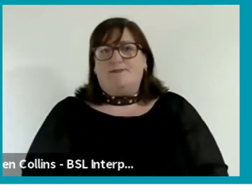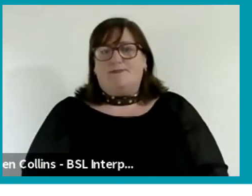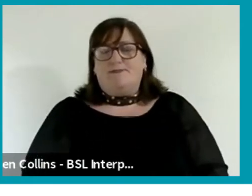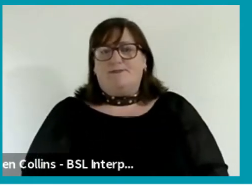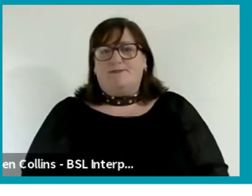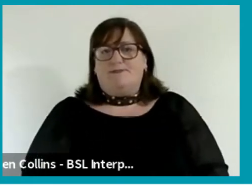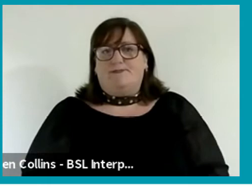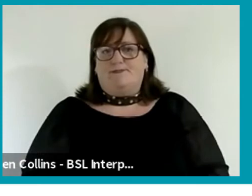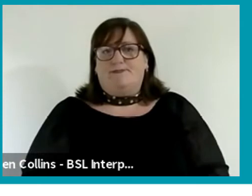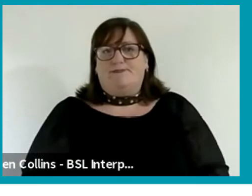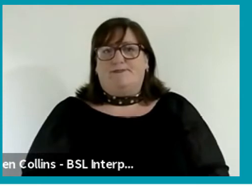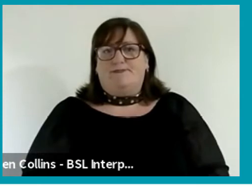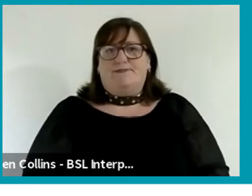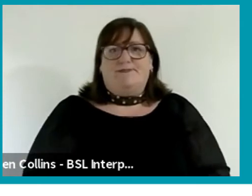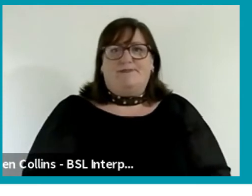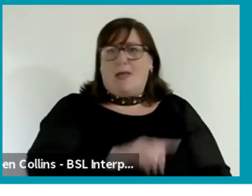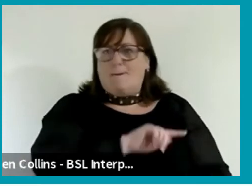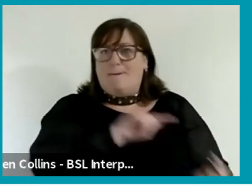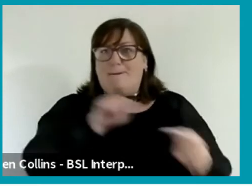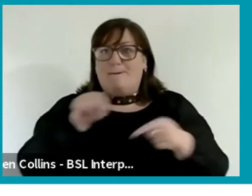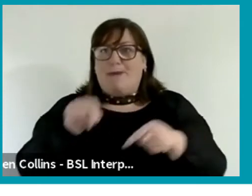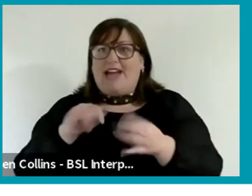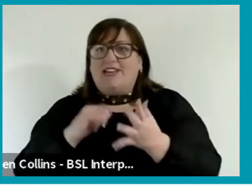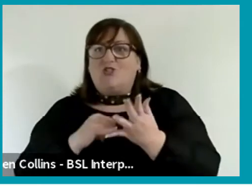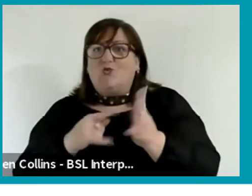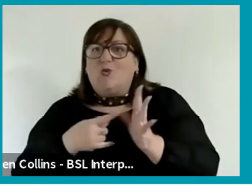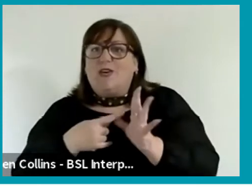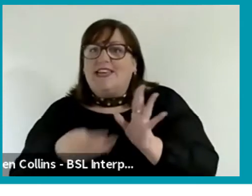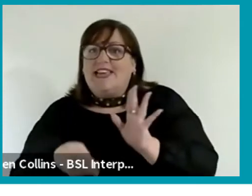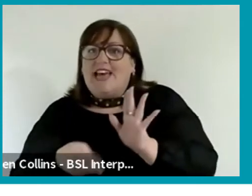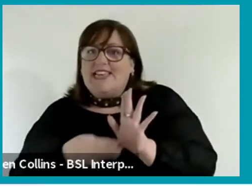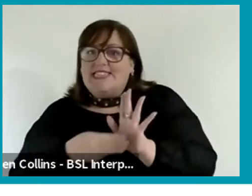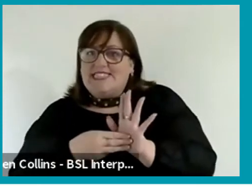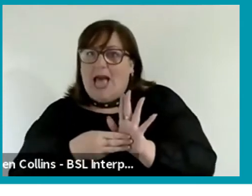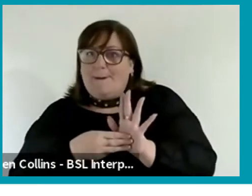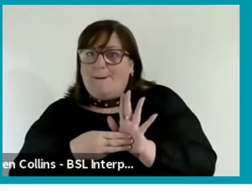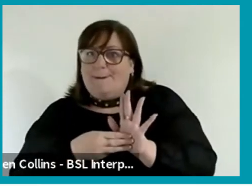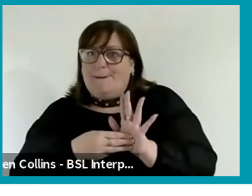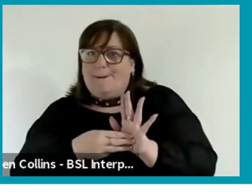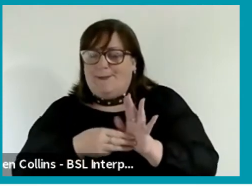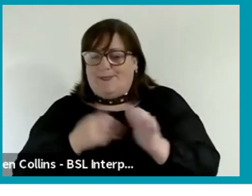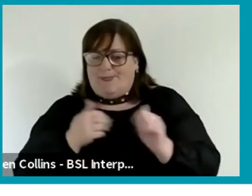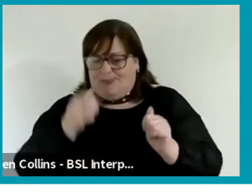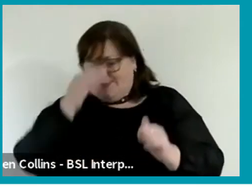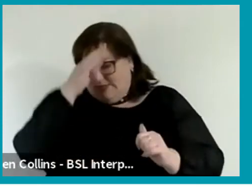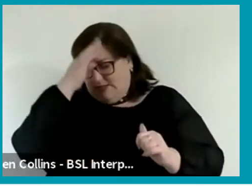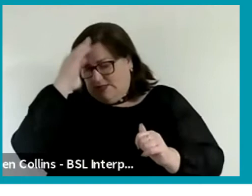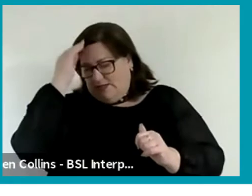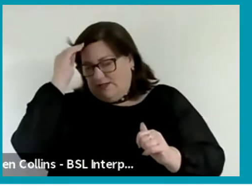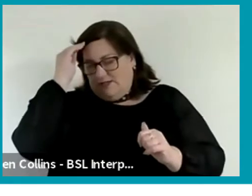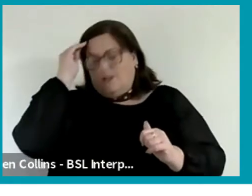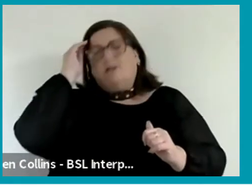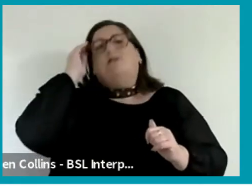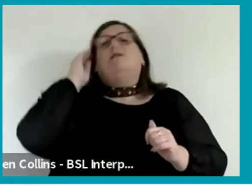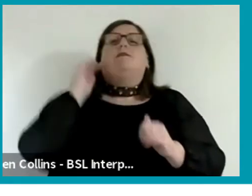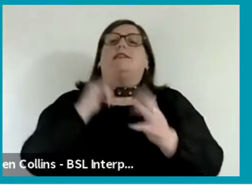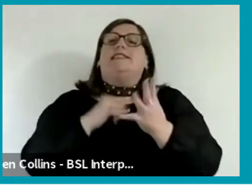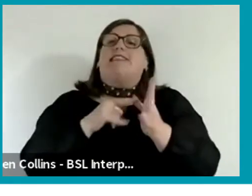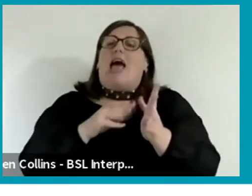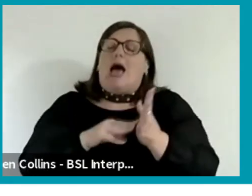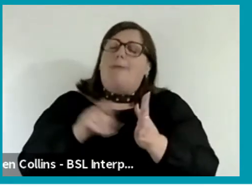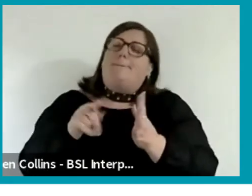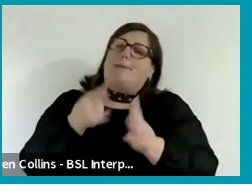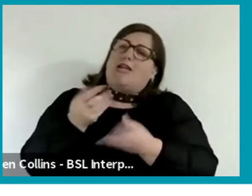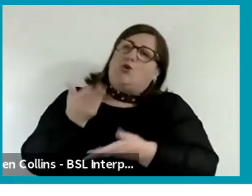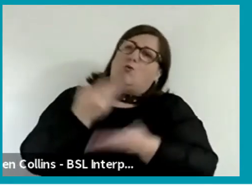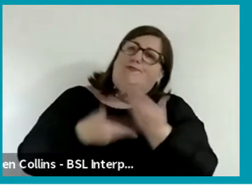us nicely back to Sam. Sam, can you tell us a little bit more about why you